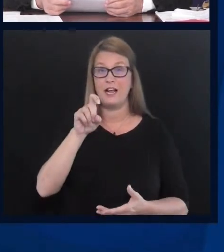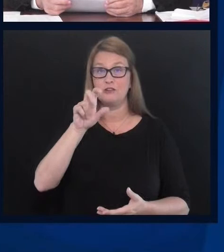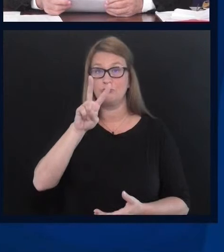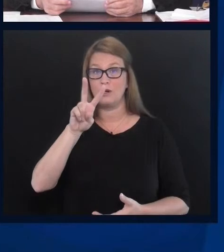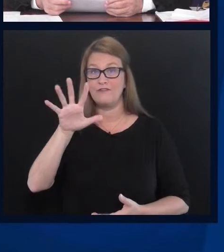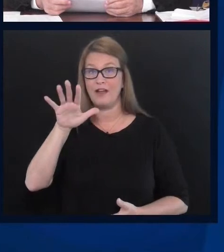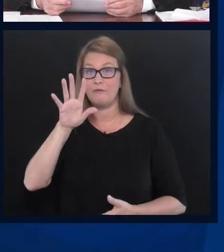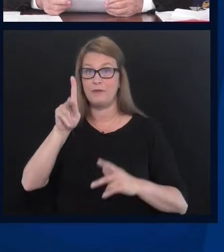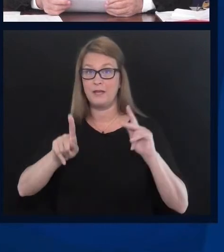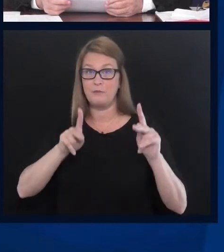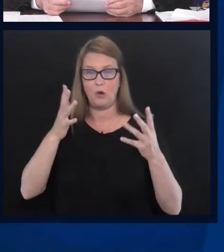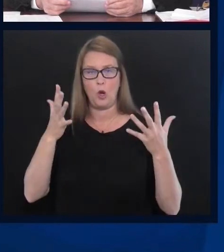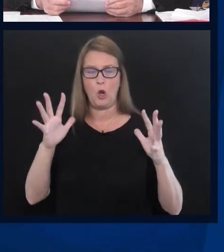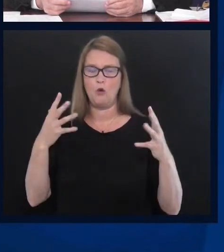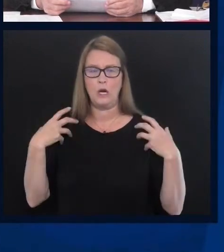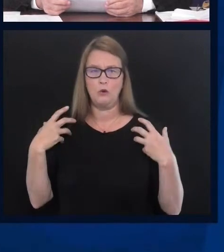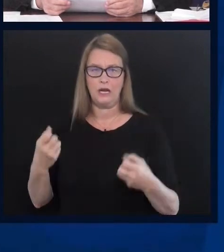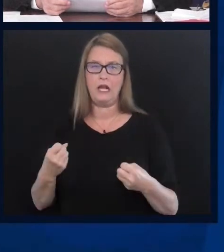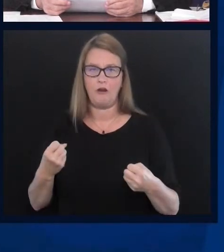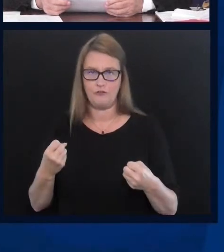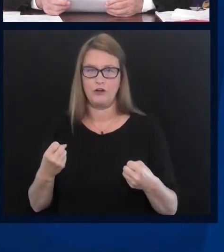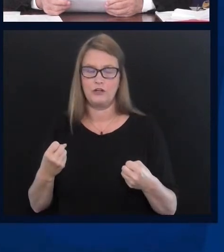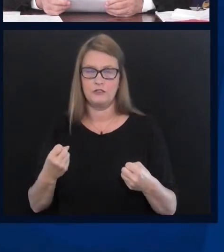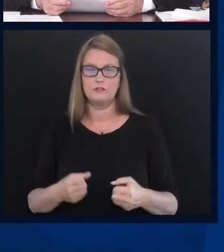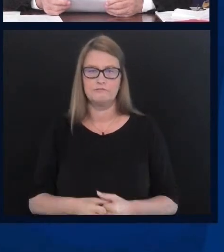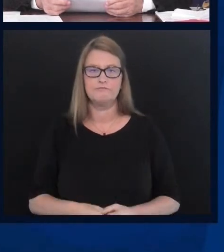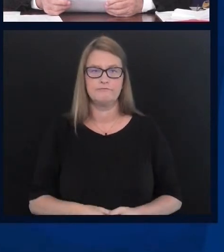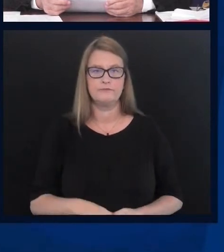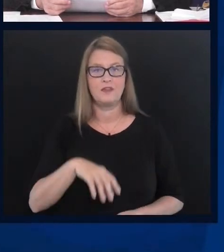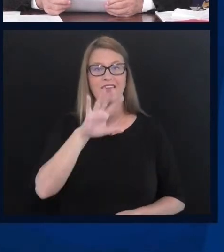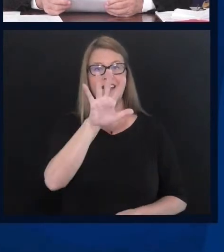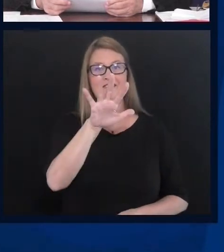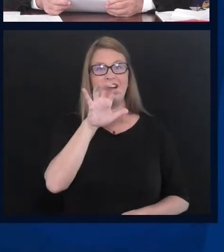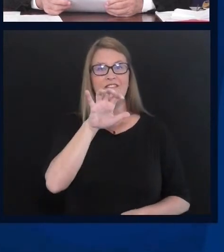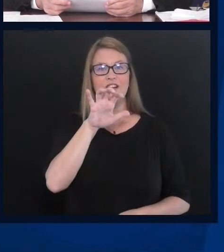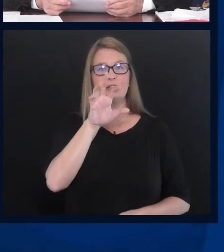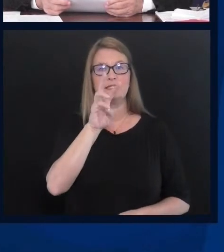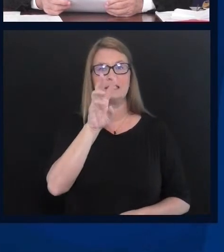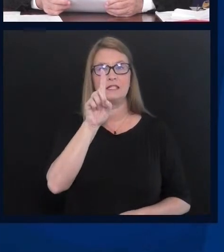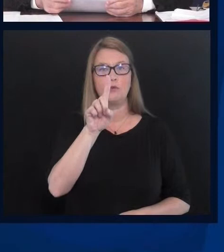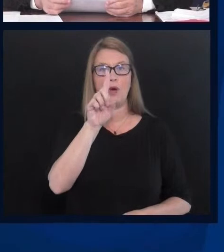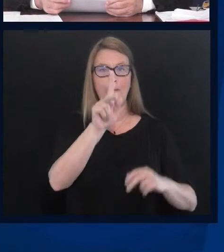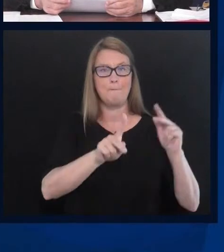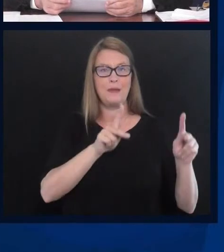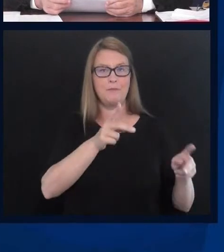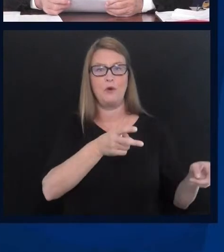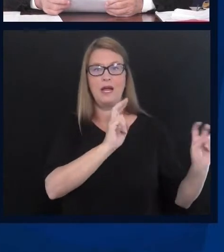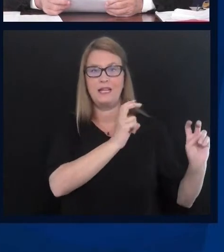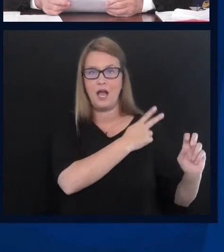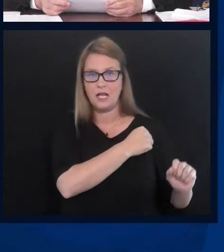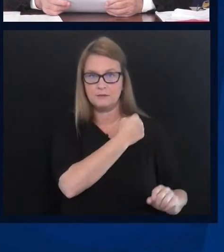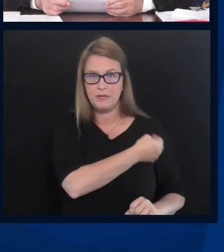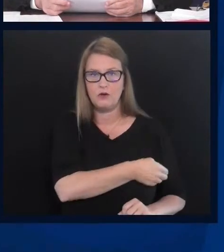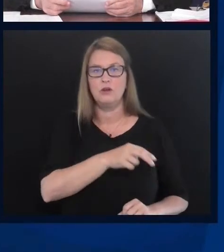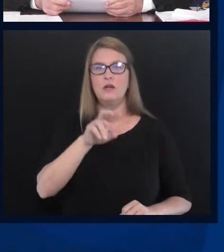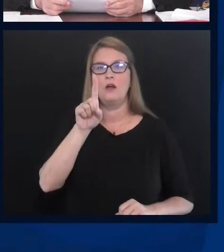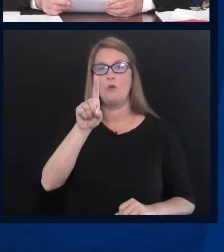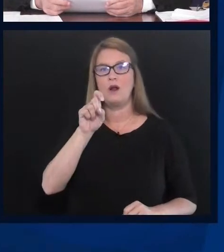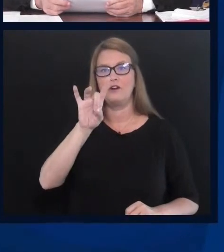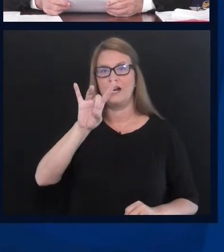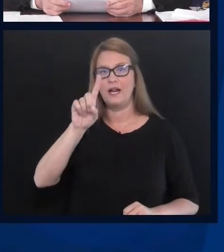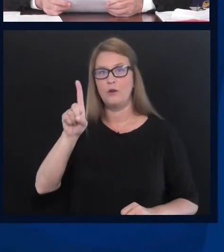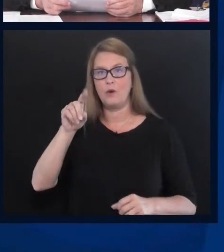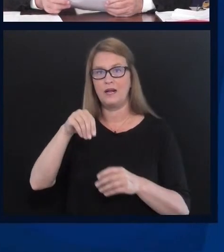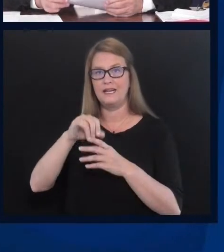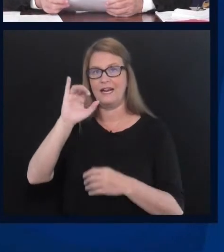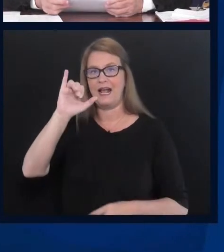284,125 people that have recovered. We have 561 people that are hospitalized and 181 in the